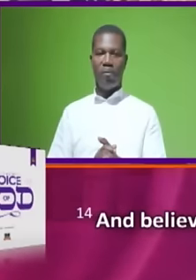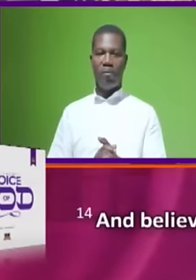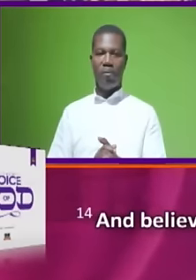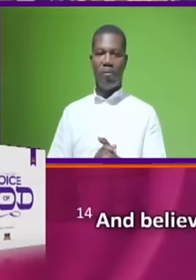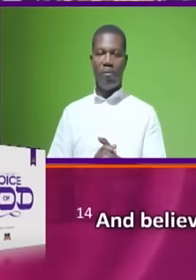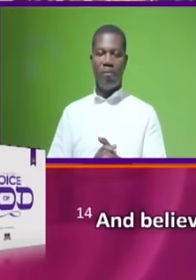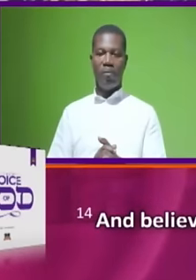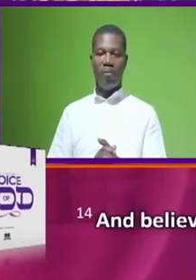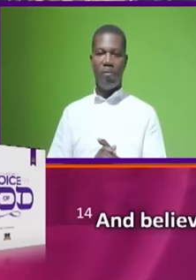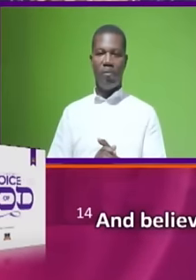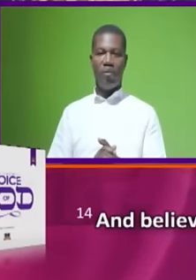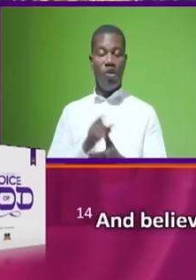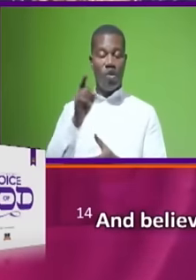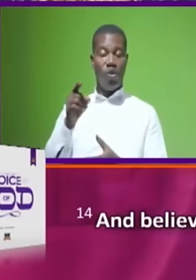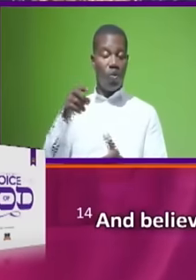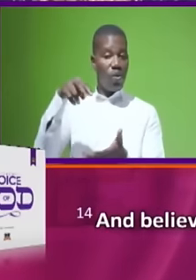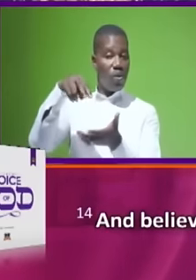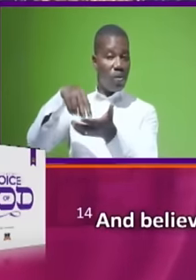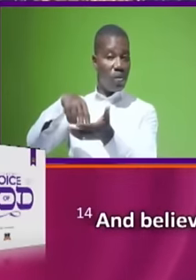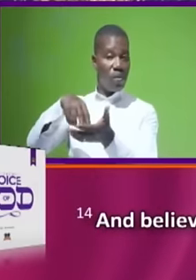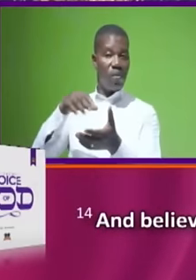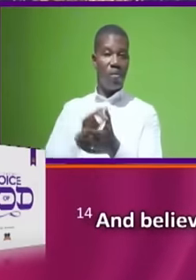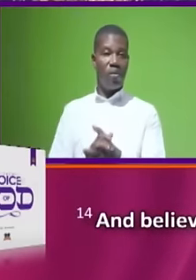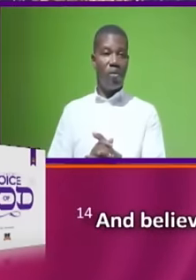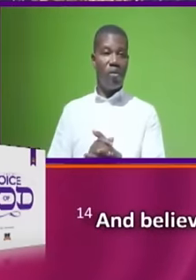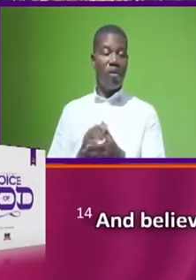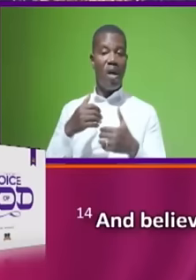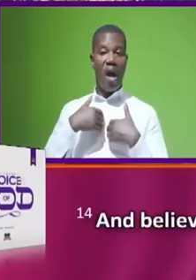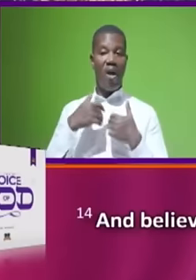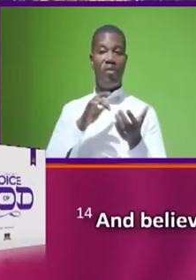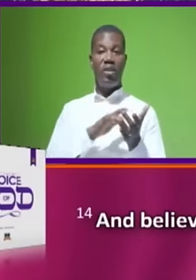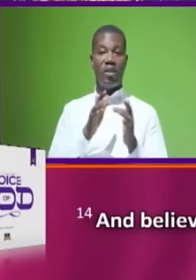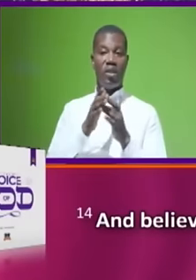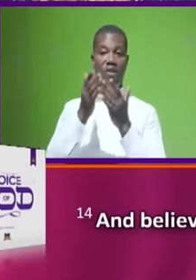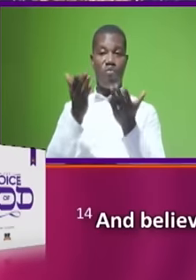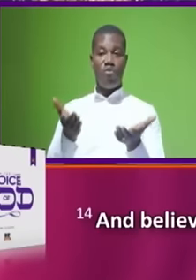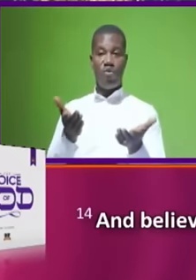Na ujina ho ekura Bible